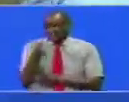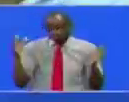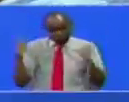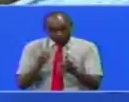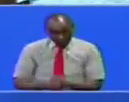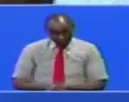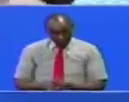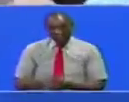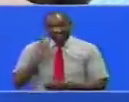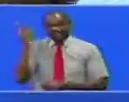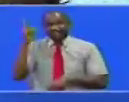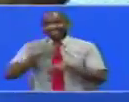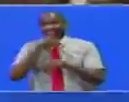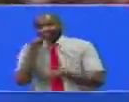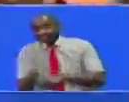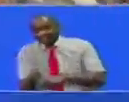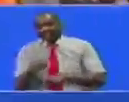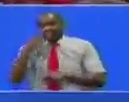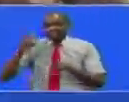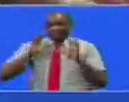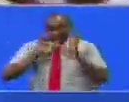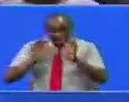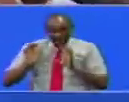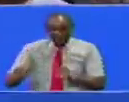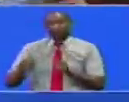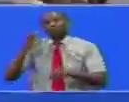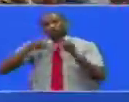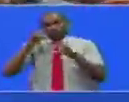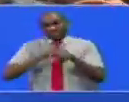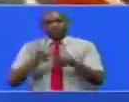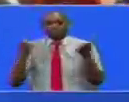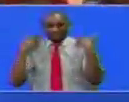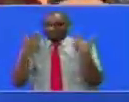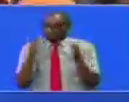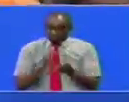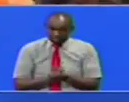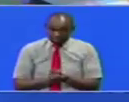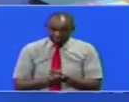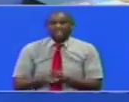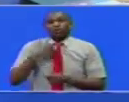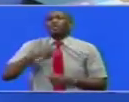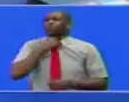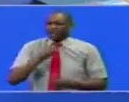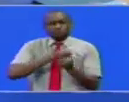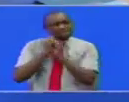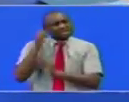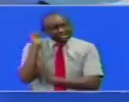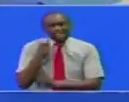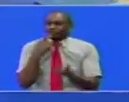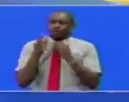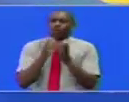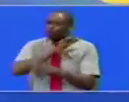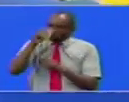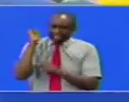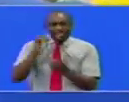Brigade on the second day of their hunt for votes after their Meru visit. Sisi tunataka kubadilisha Kenya, kuunganisha wa Kenya